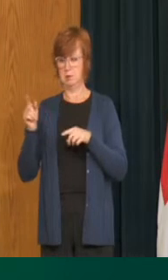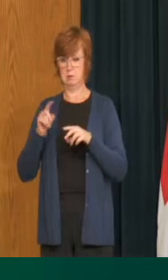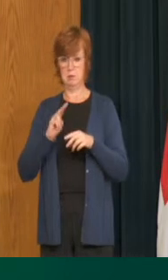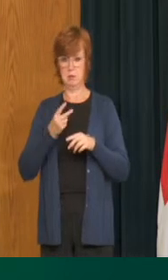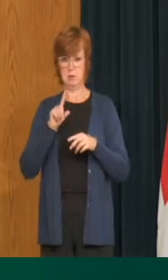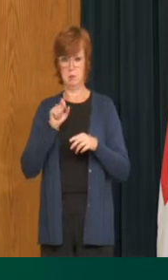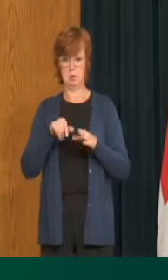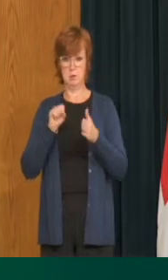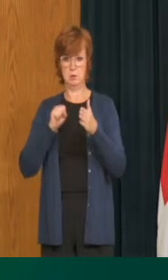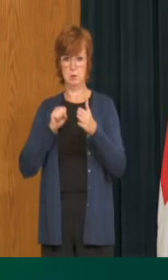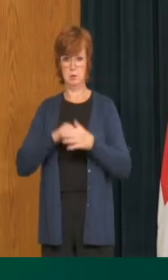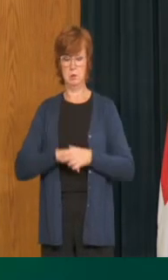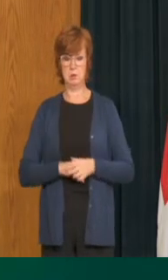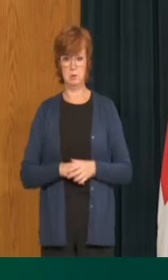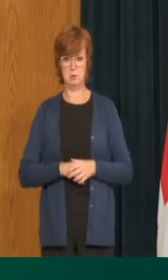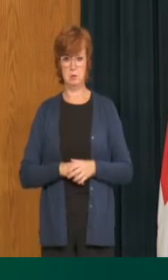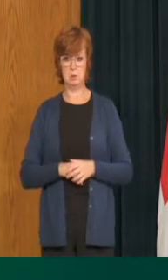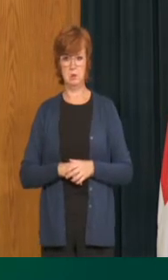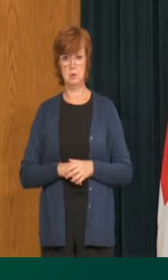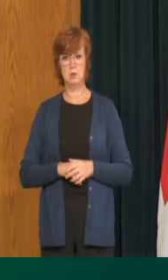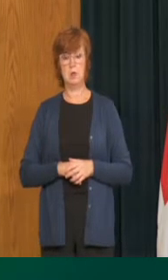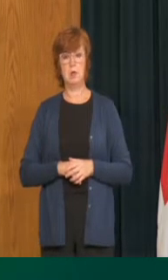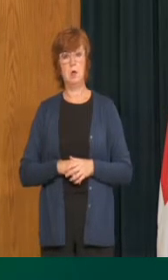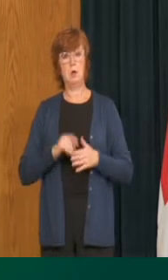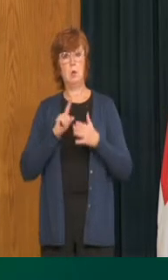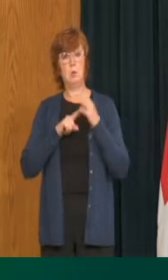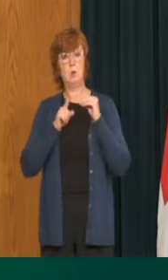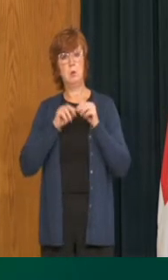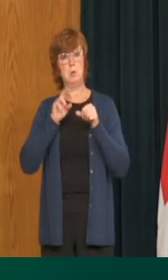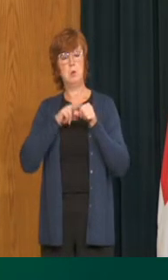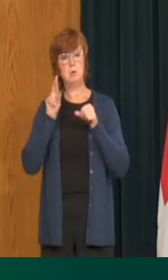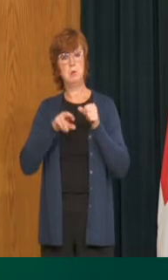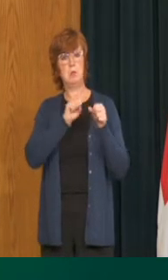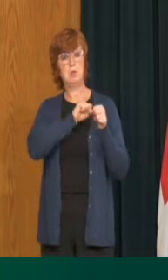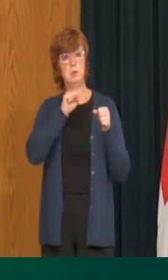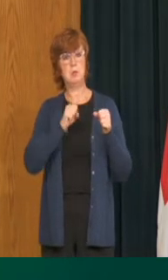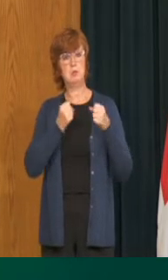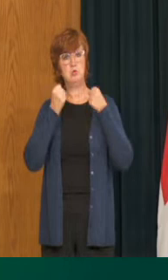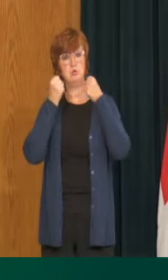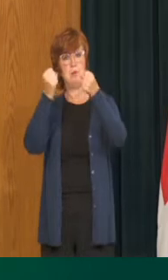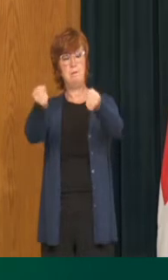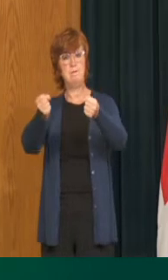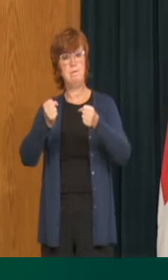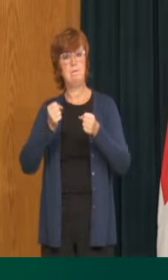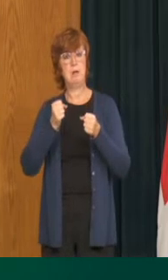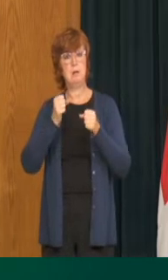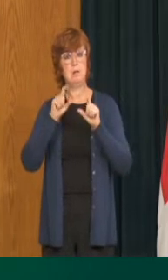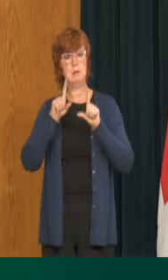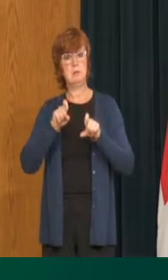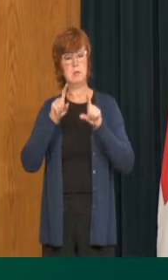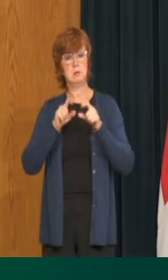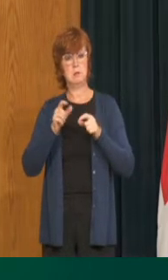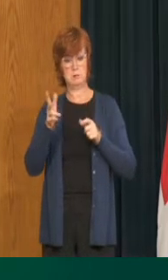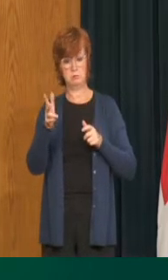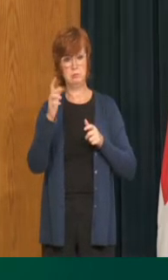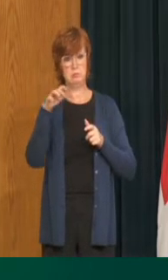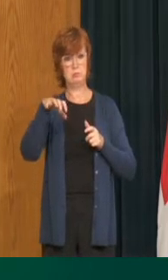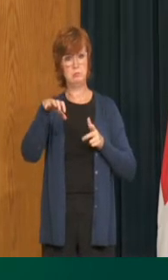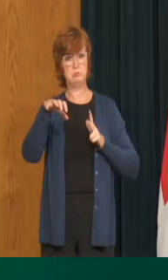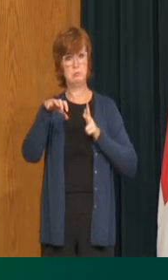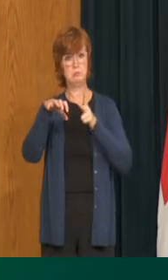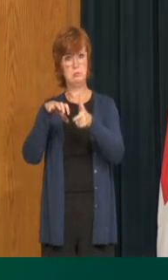been mention of implementing drive-through testing sites in Regina and Saskatoon. Do we have any sort of a timeline as to when we might get more information about